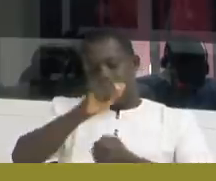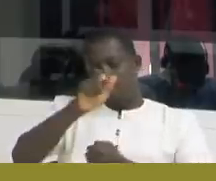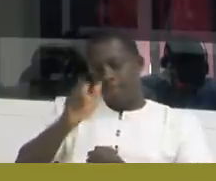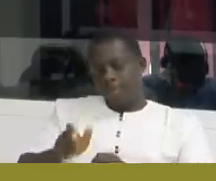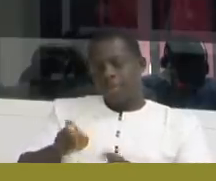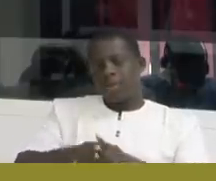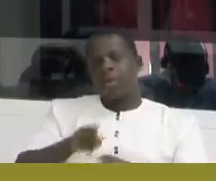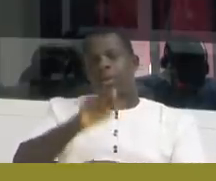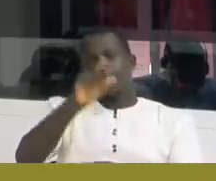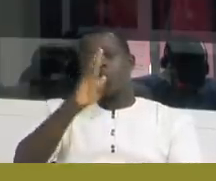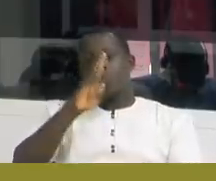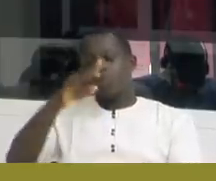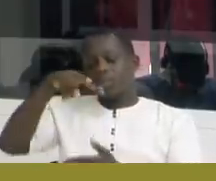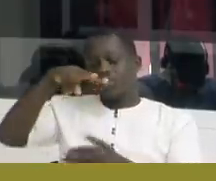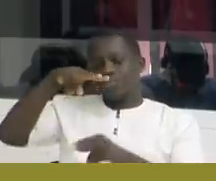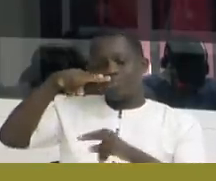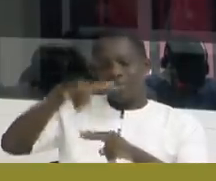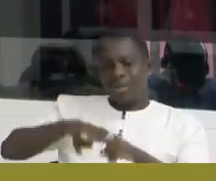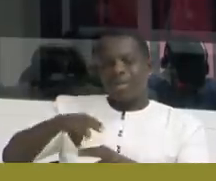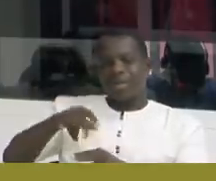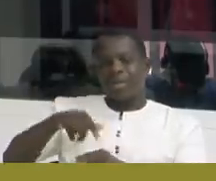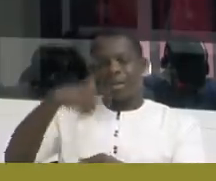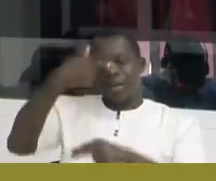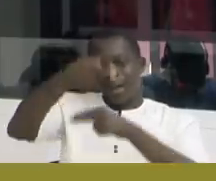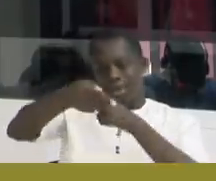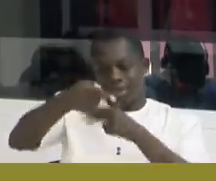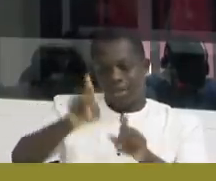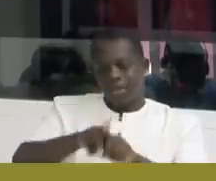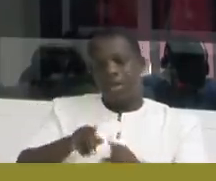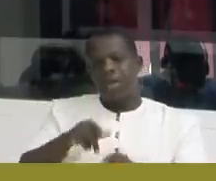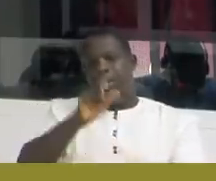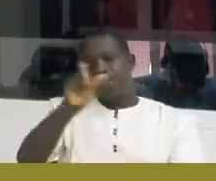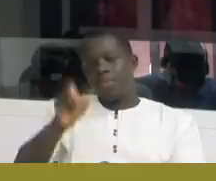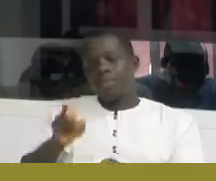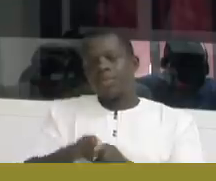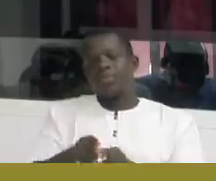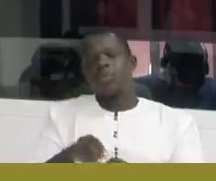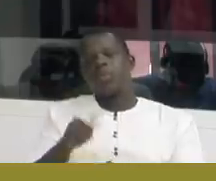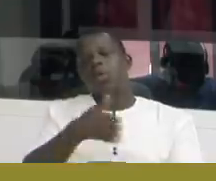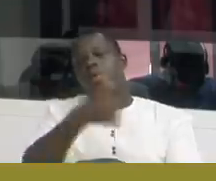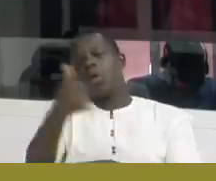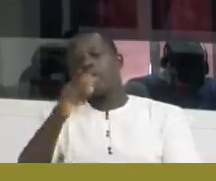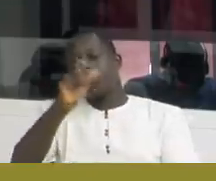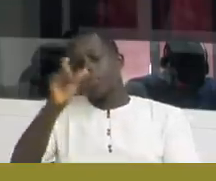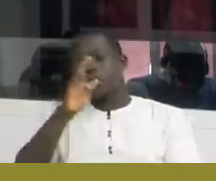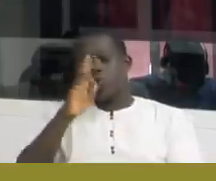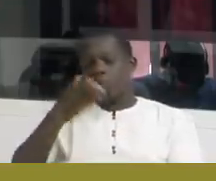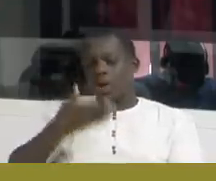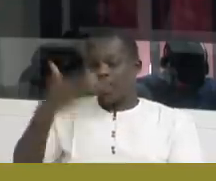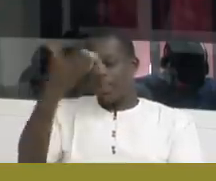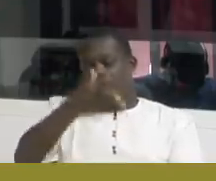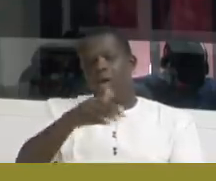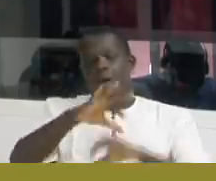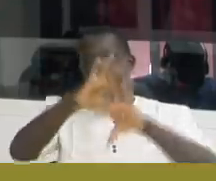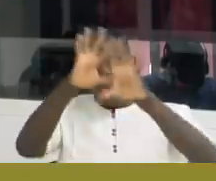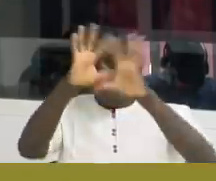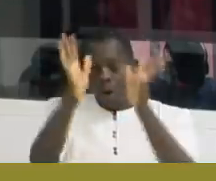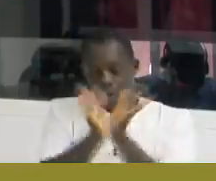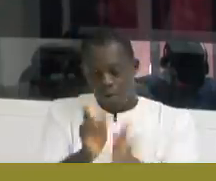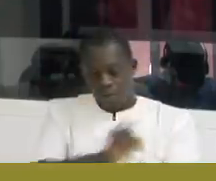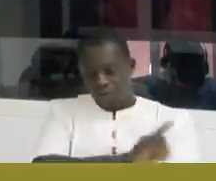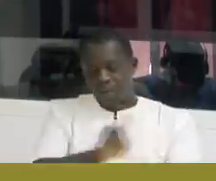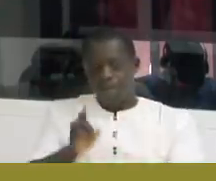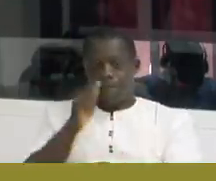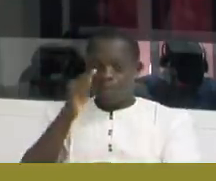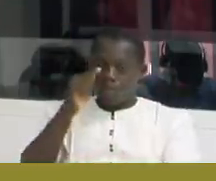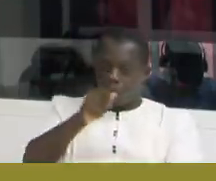person who was right next to the alleged perpetrator, and another person who was present there, all of them pointing to one